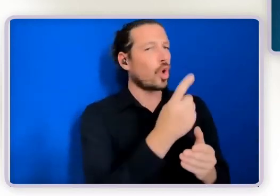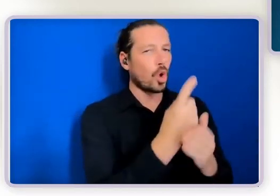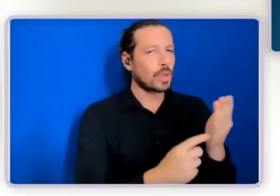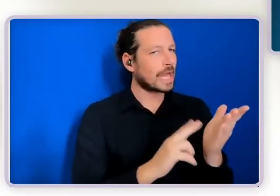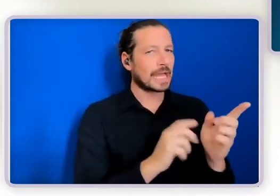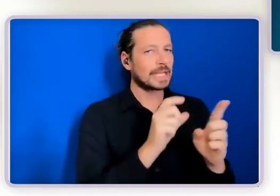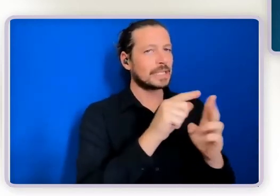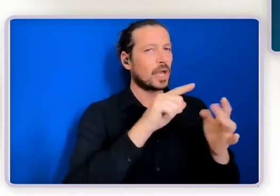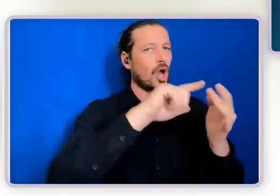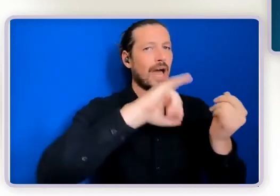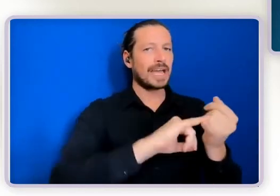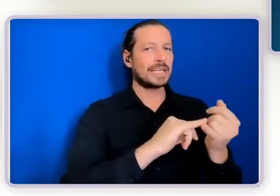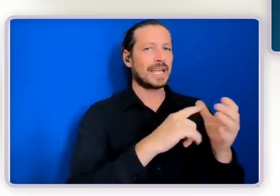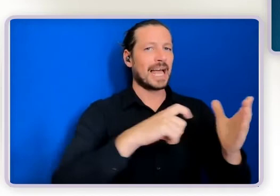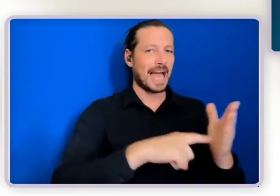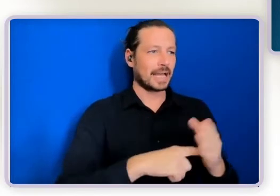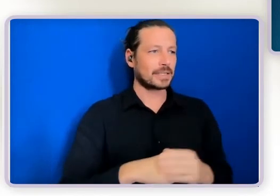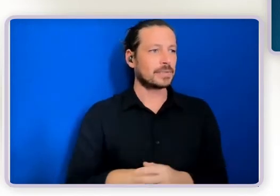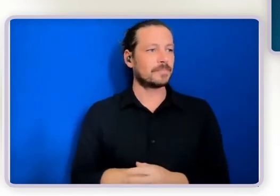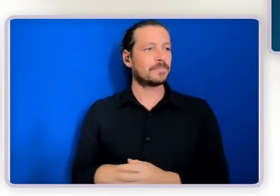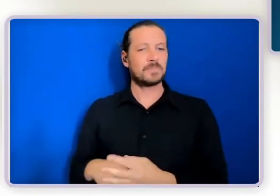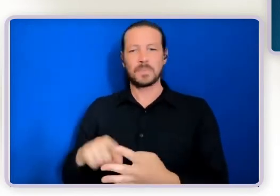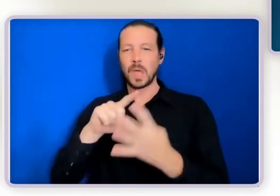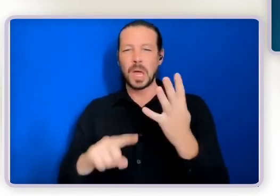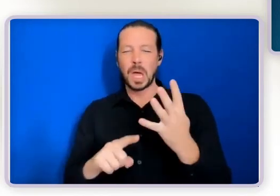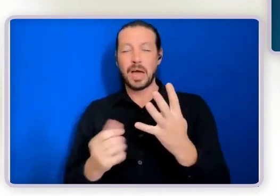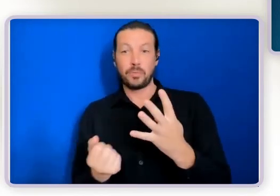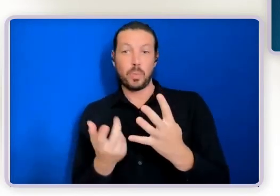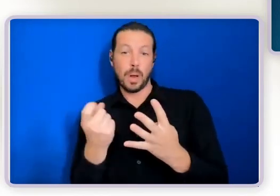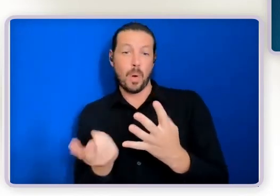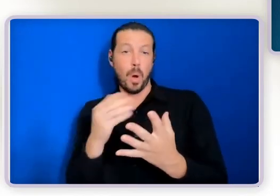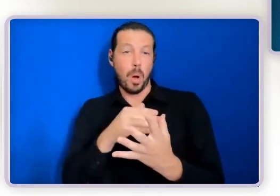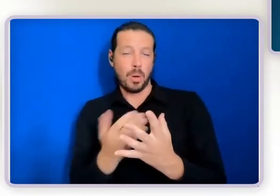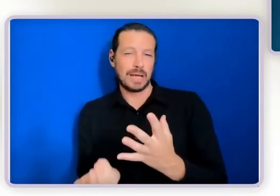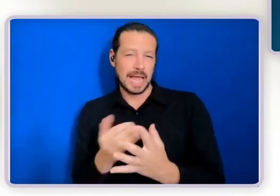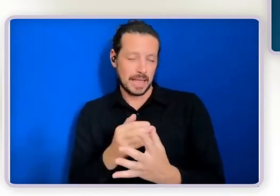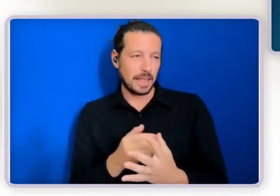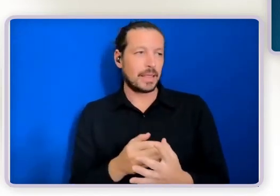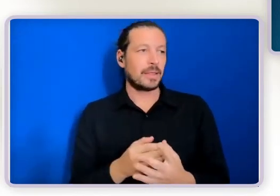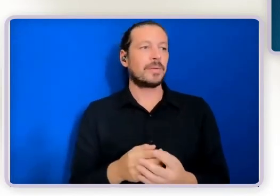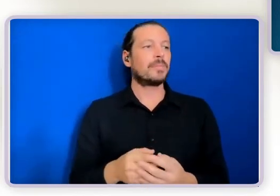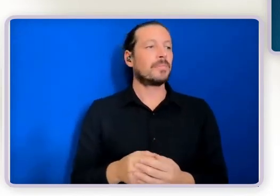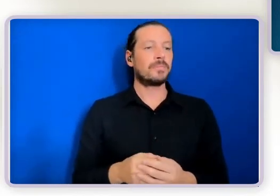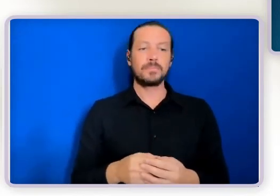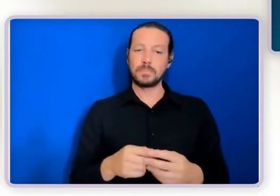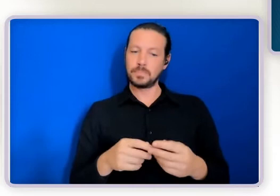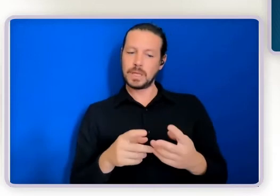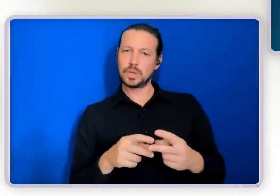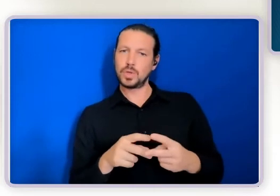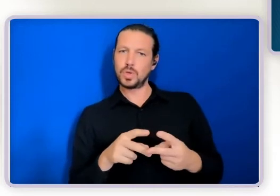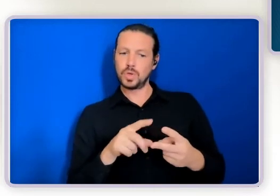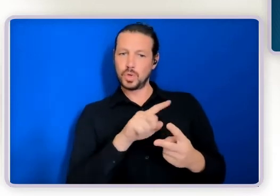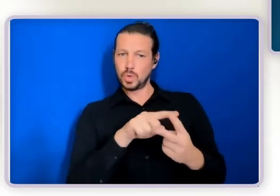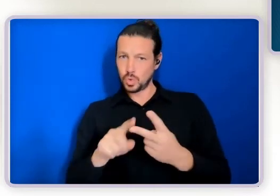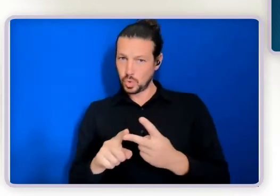I've left one off, so I'll add it now, but two of those laws are discrimination laws. And so